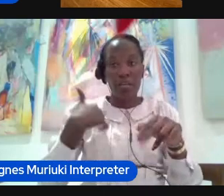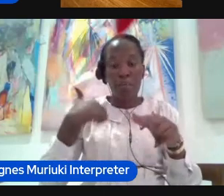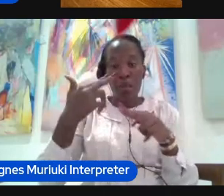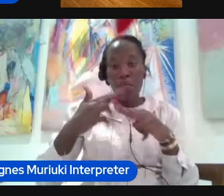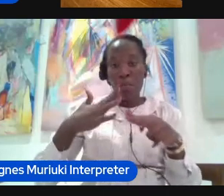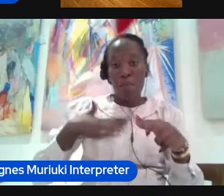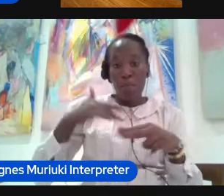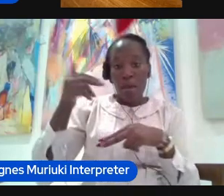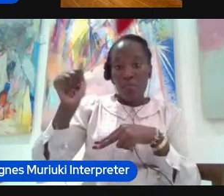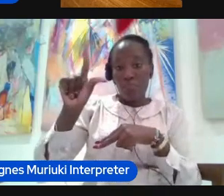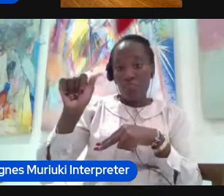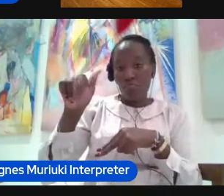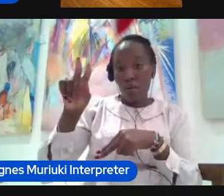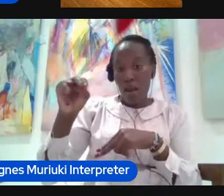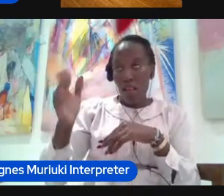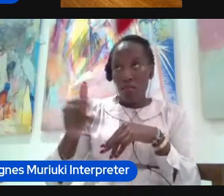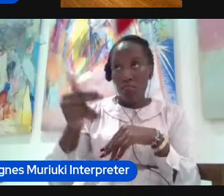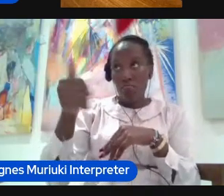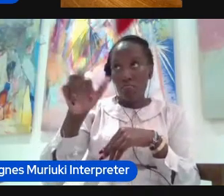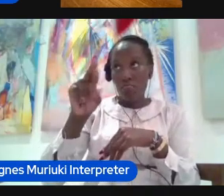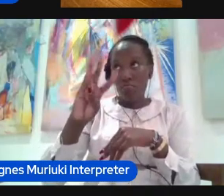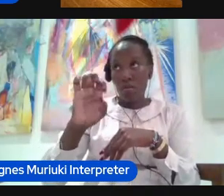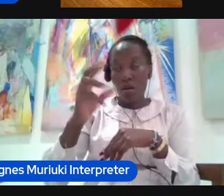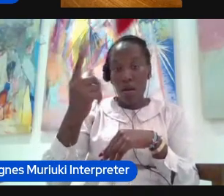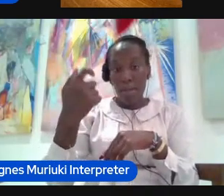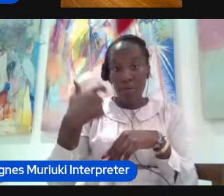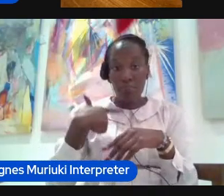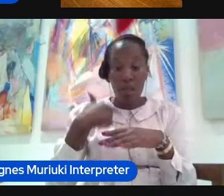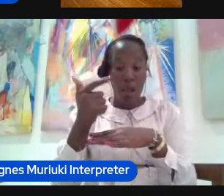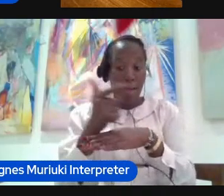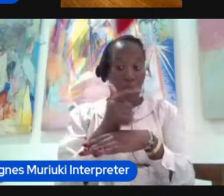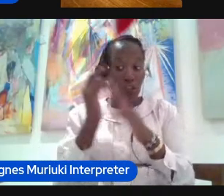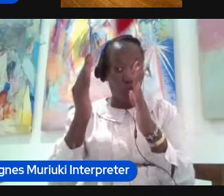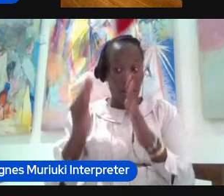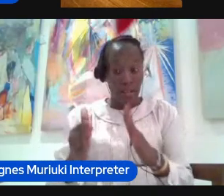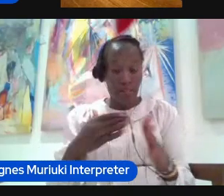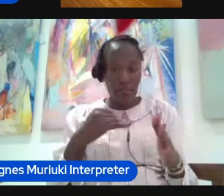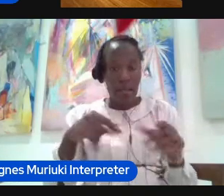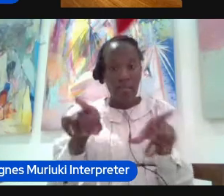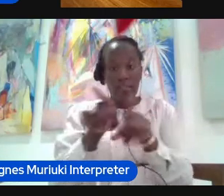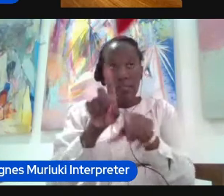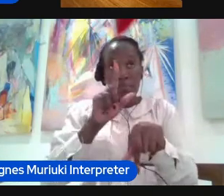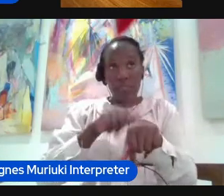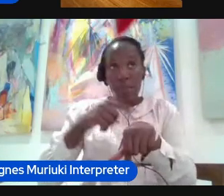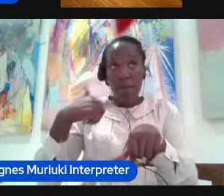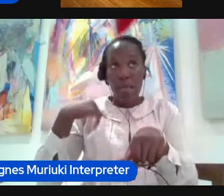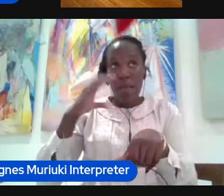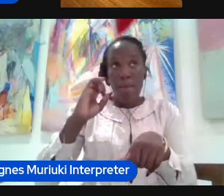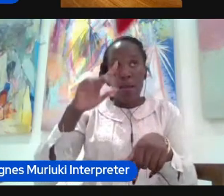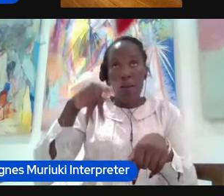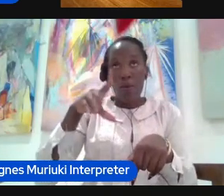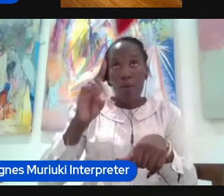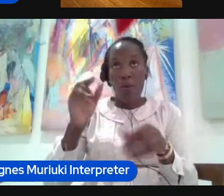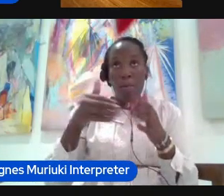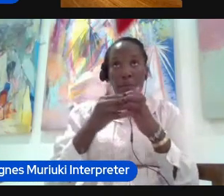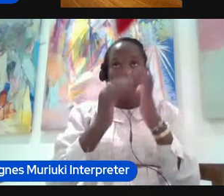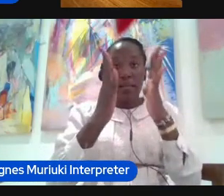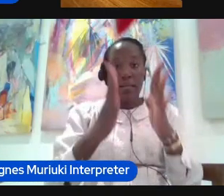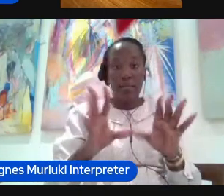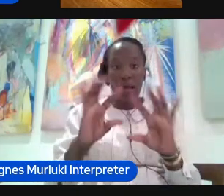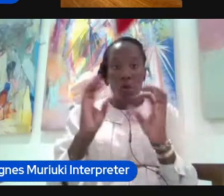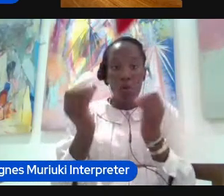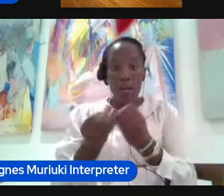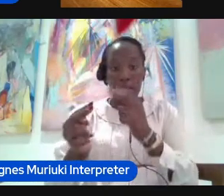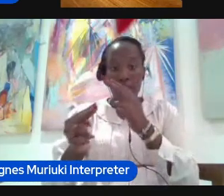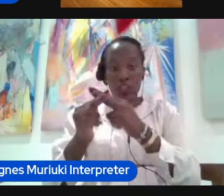Hubbard. I am a journalist and I am an OPD leader. I lead an organization called Black Albinism,